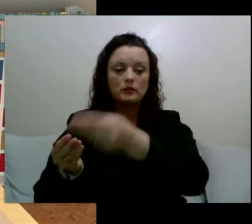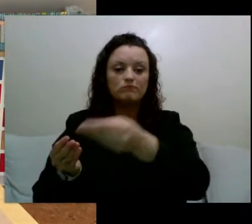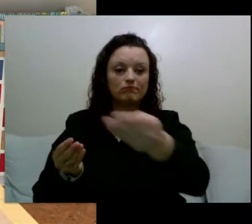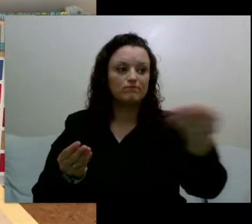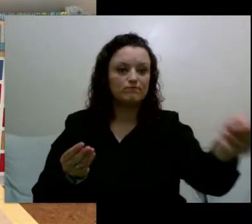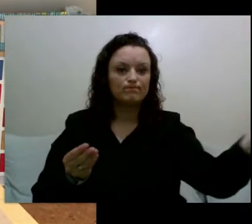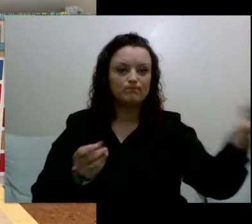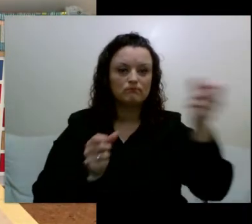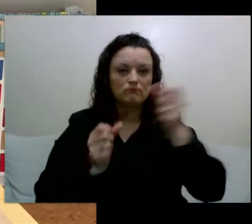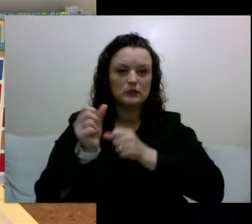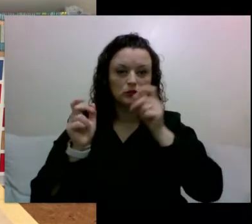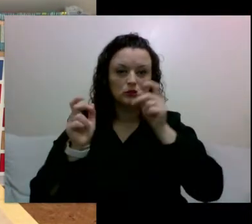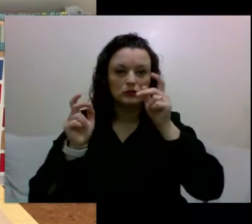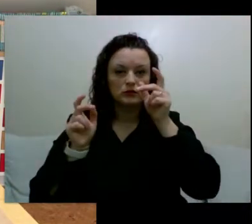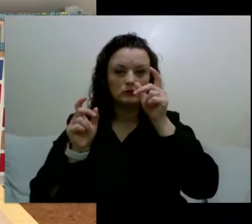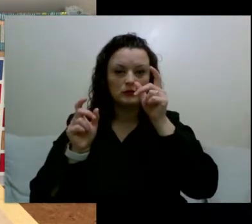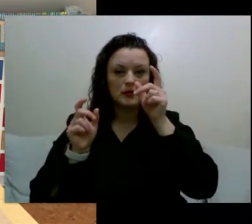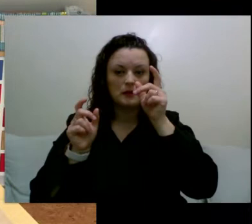was this special thing.